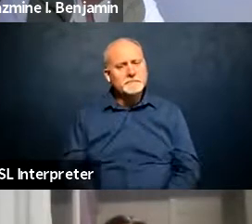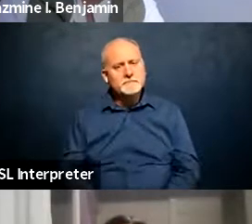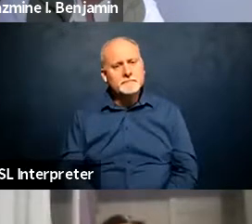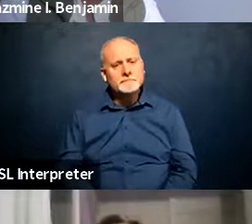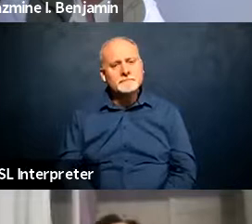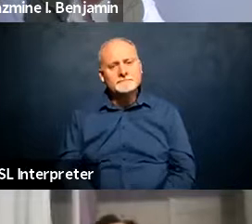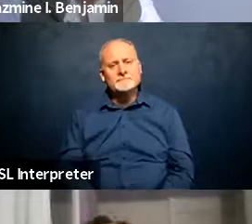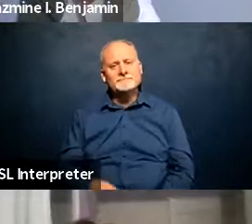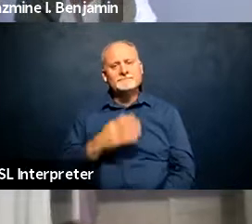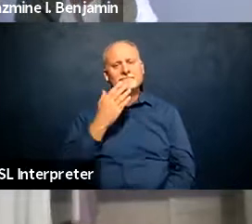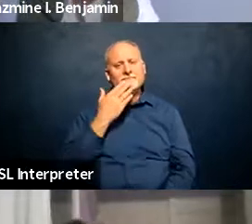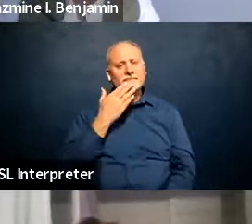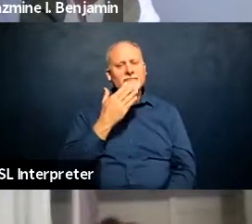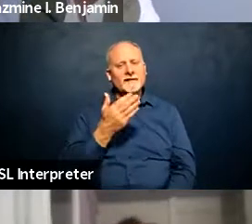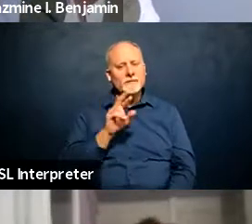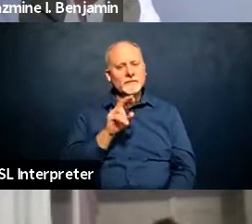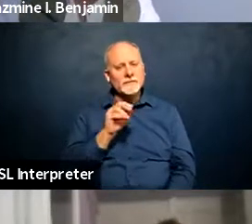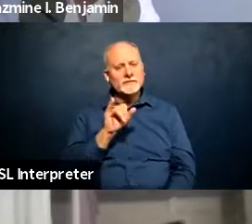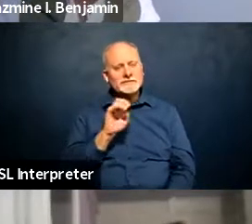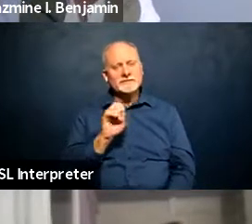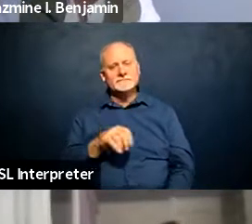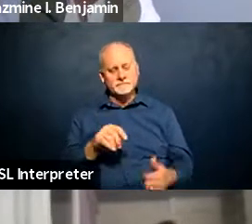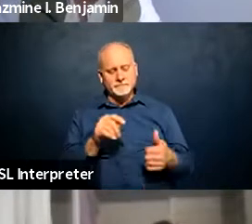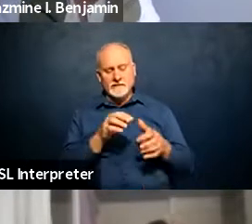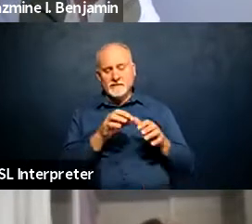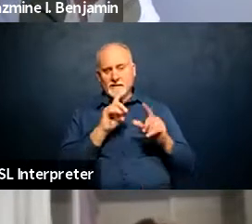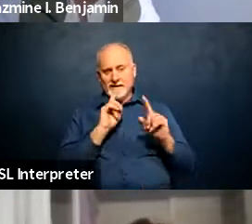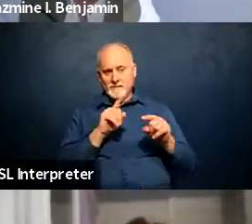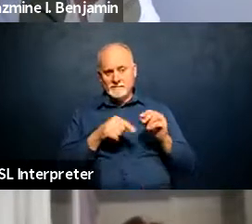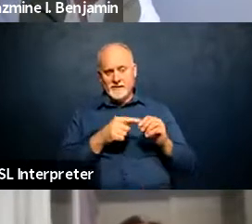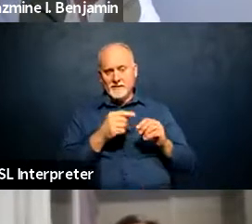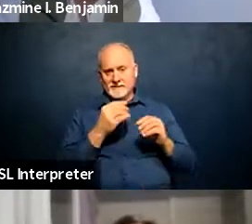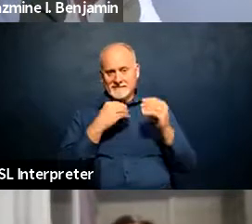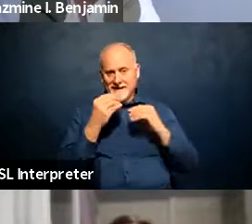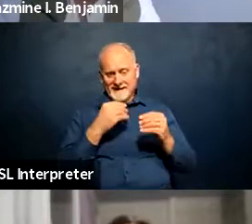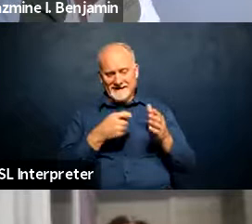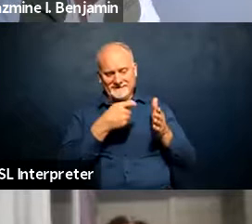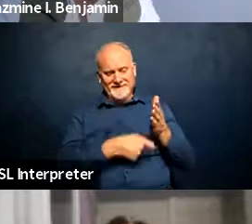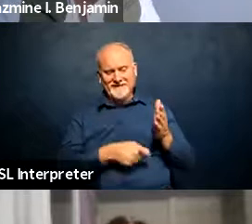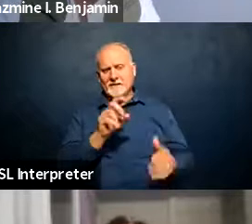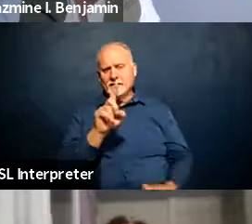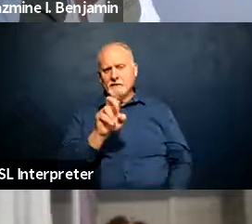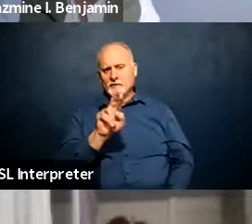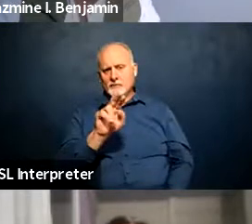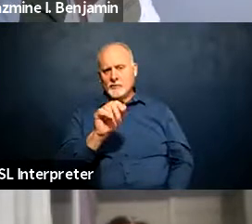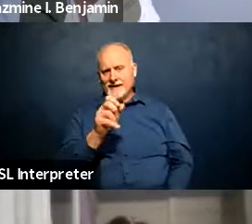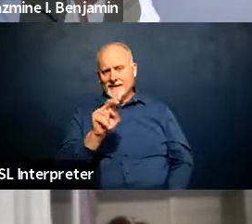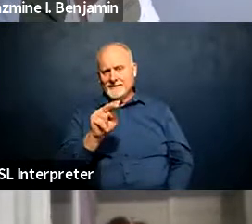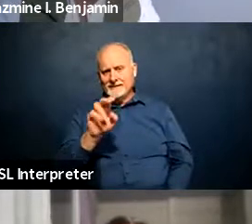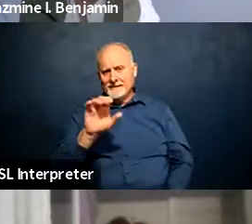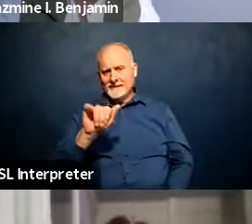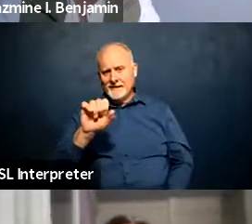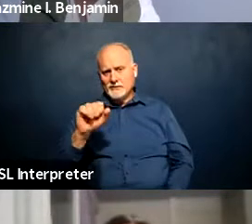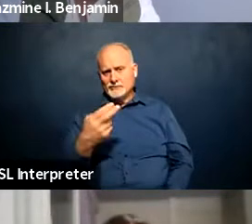Thanks, Rosie. Some of those specific questions related to our dining fee for the Dragon Cash, and so